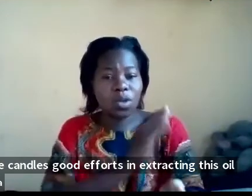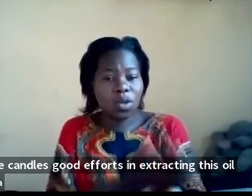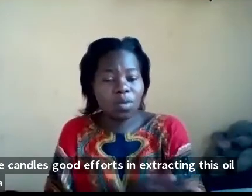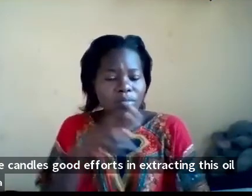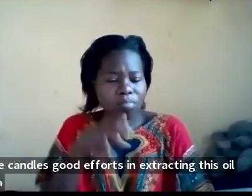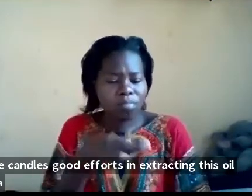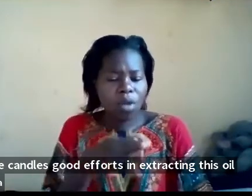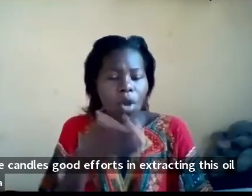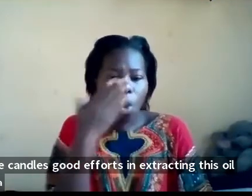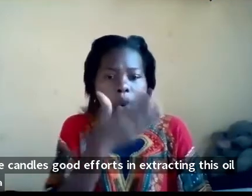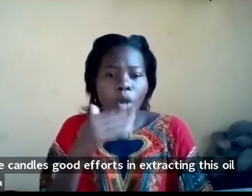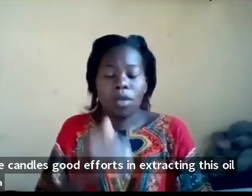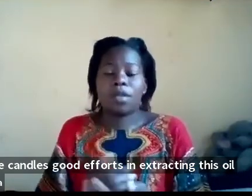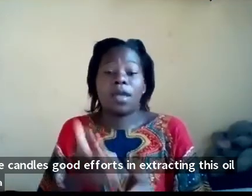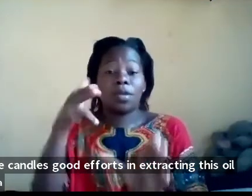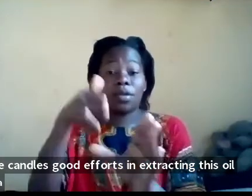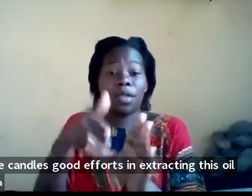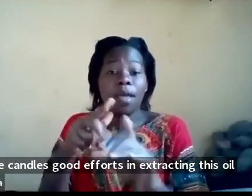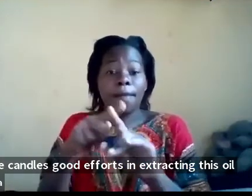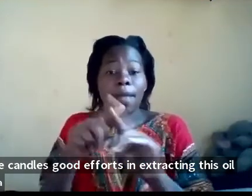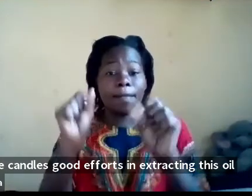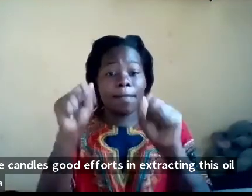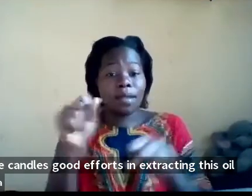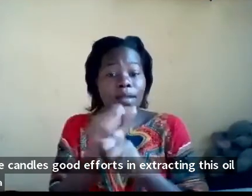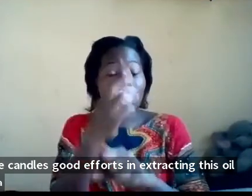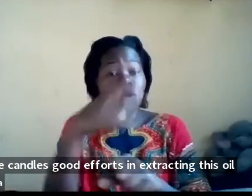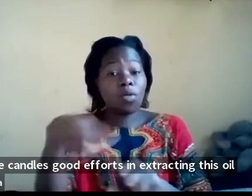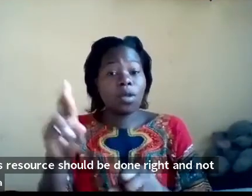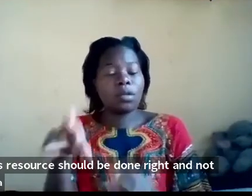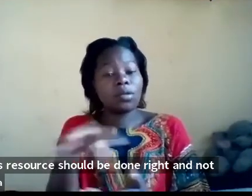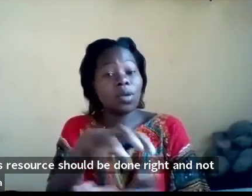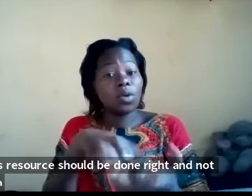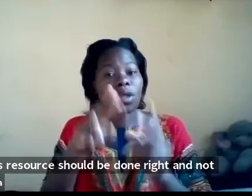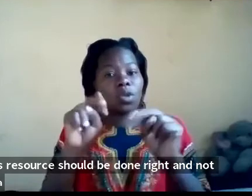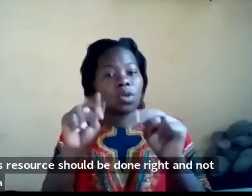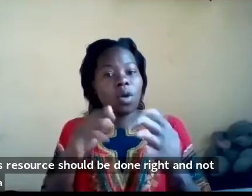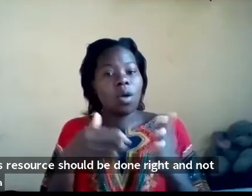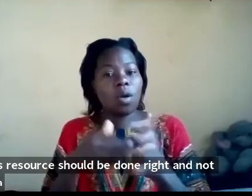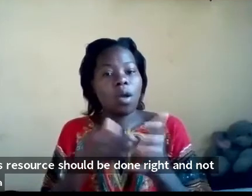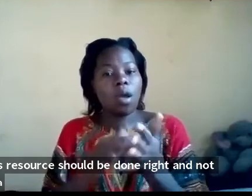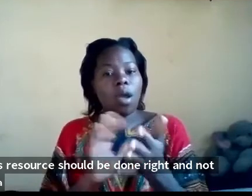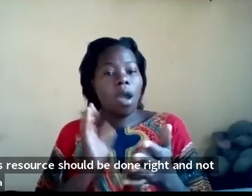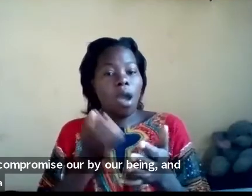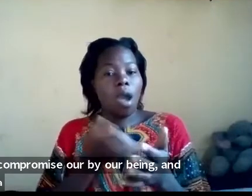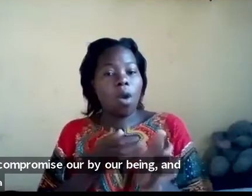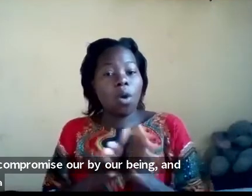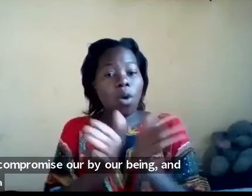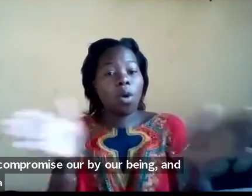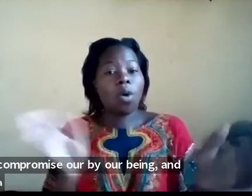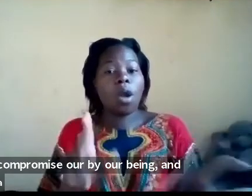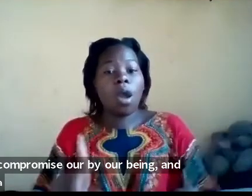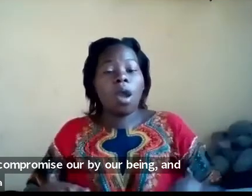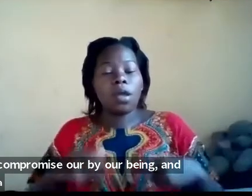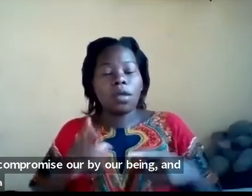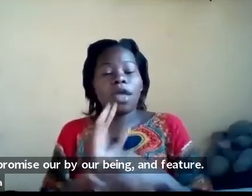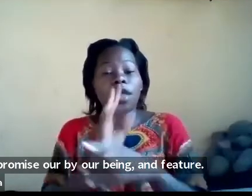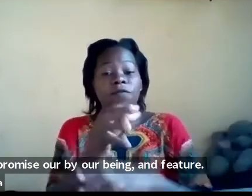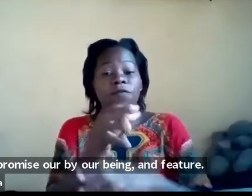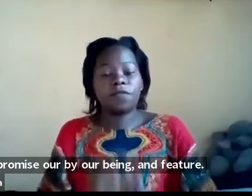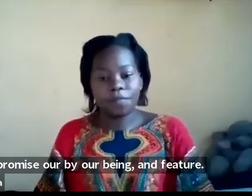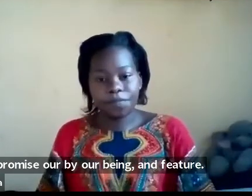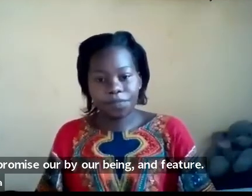resource, it should be done right, not compromise our biodiversity, our well-being and future, right? So the